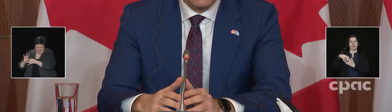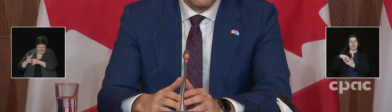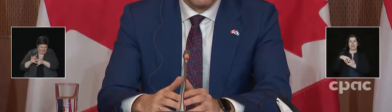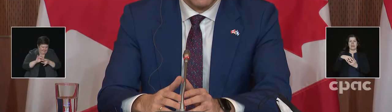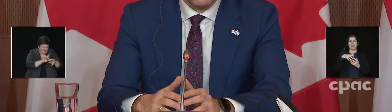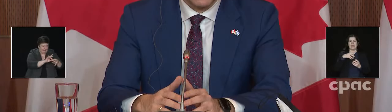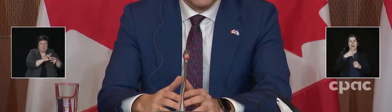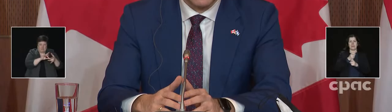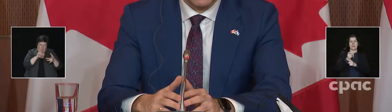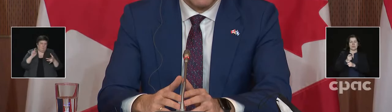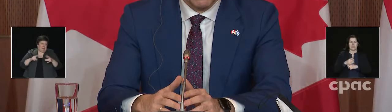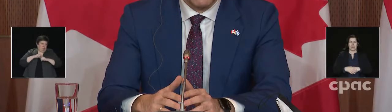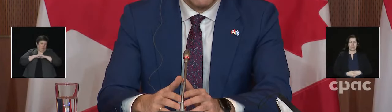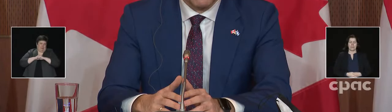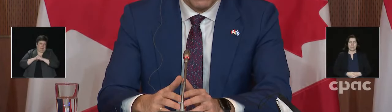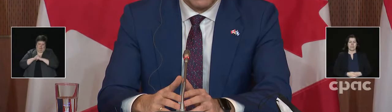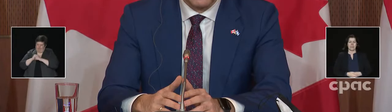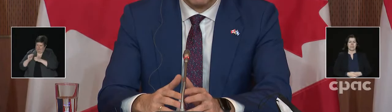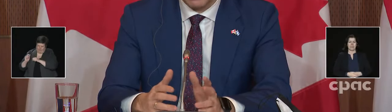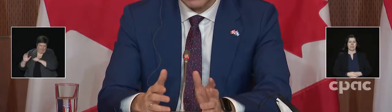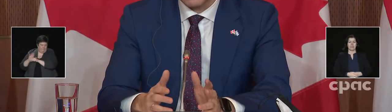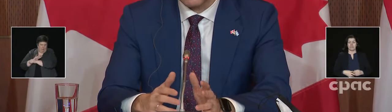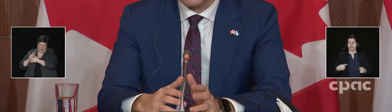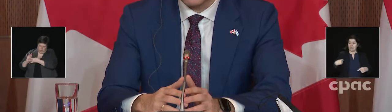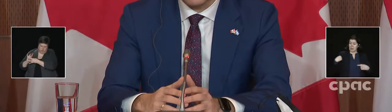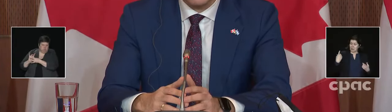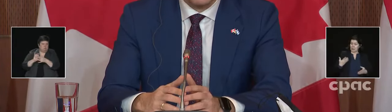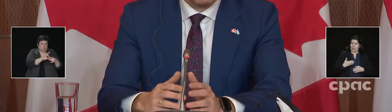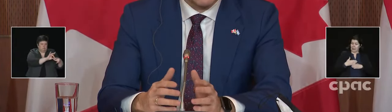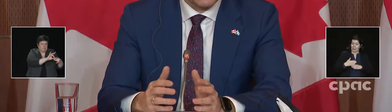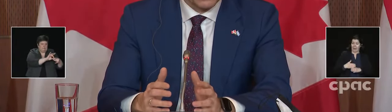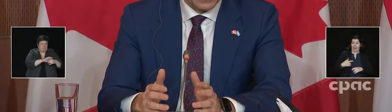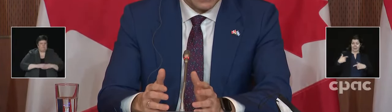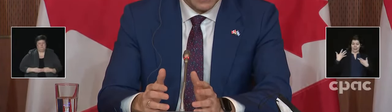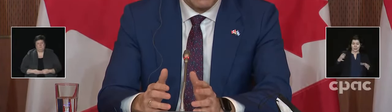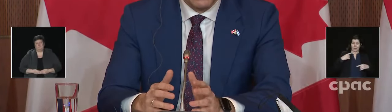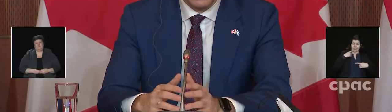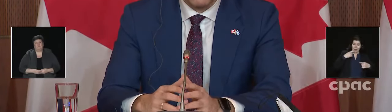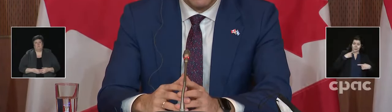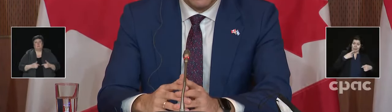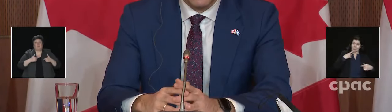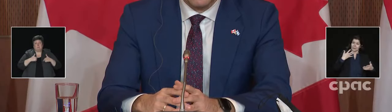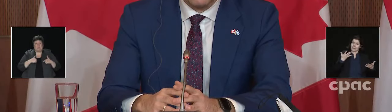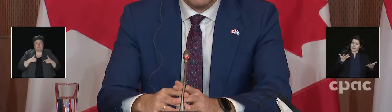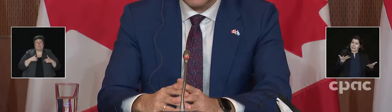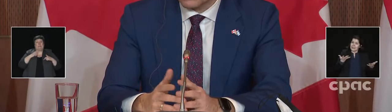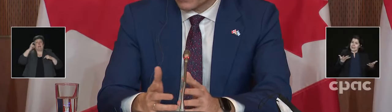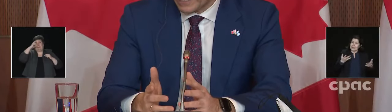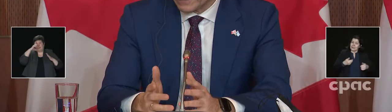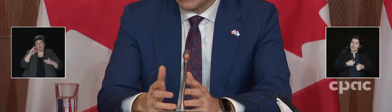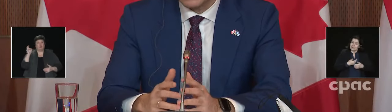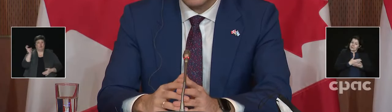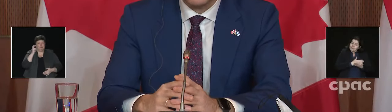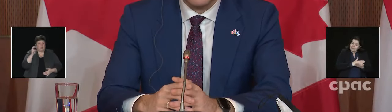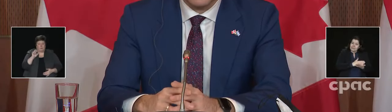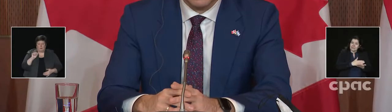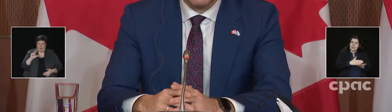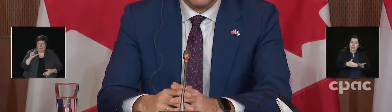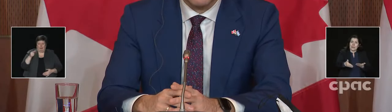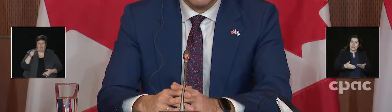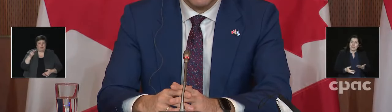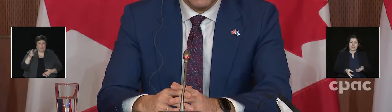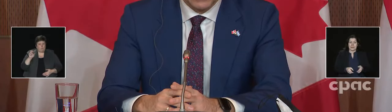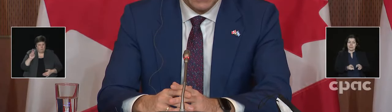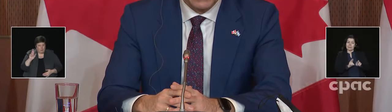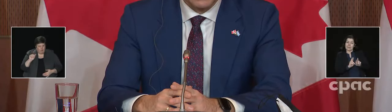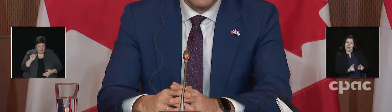the outcome of this important policy, my colleagues, Minister Agabra, Minister Tassi,